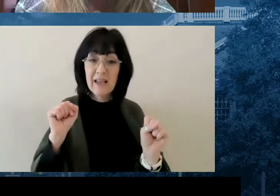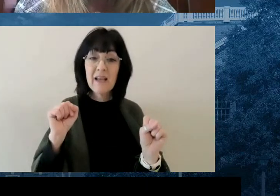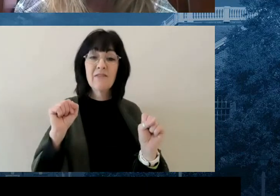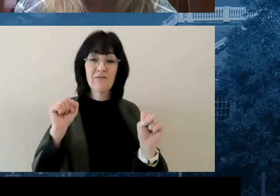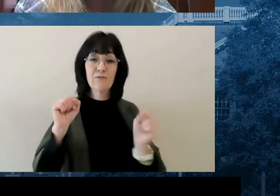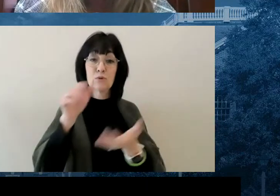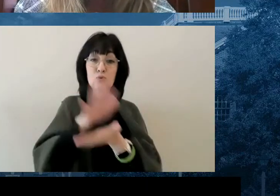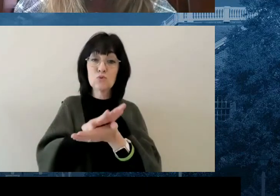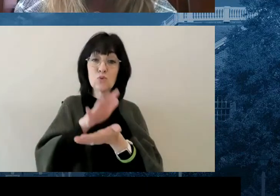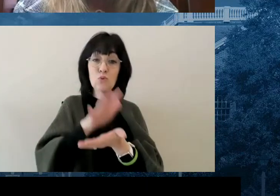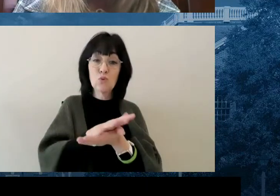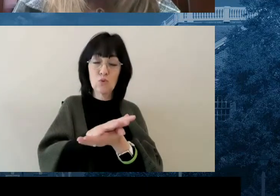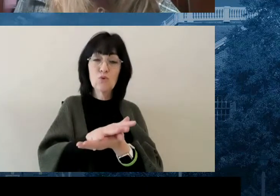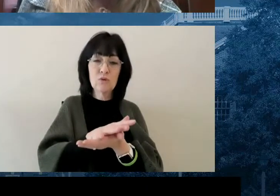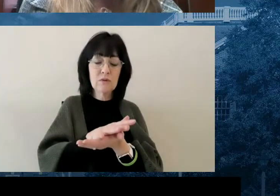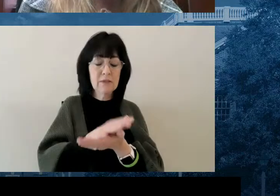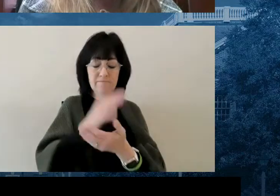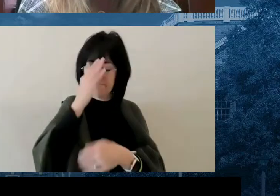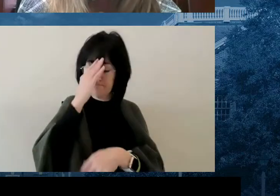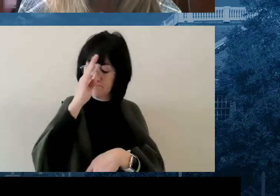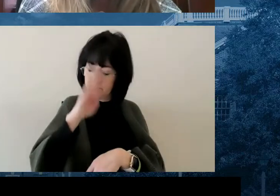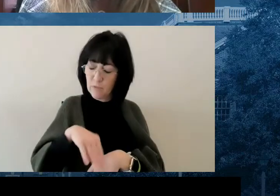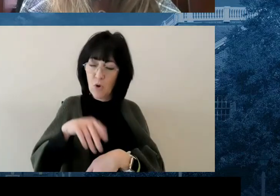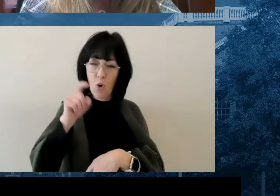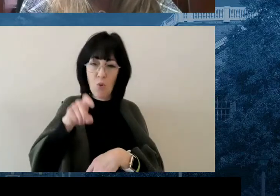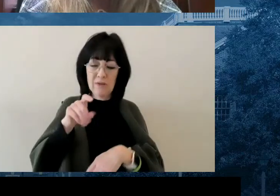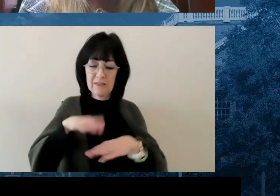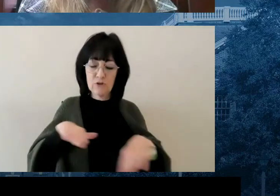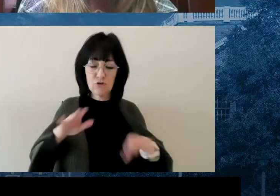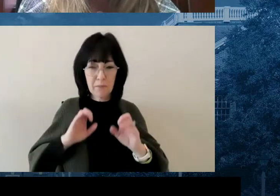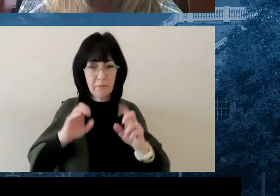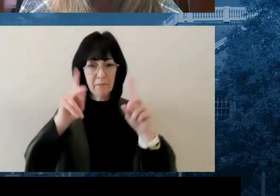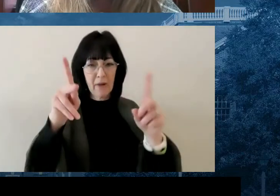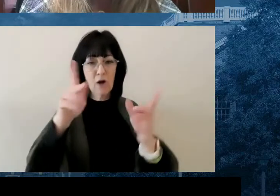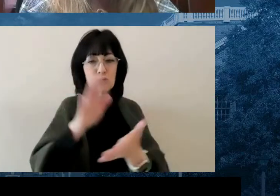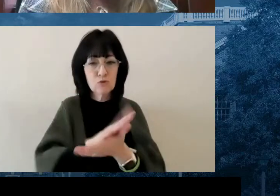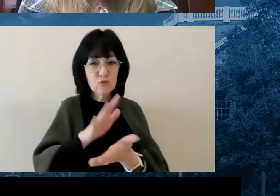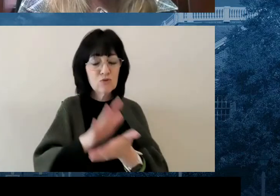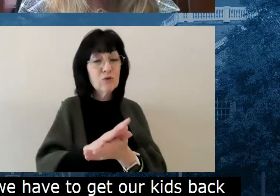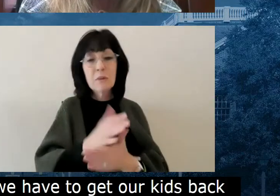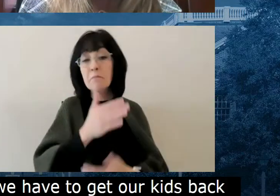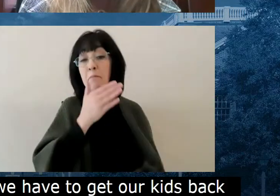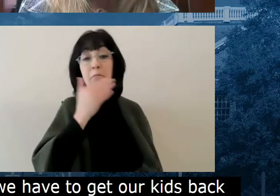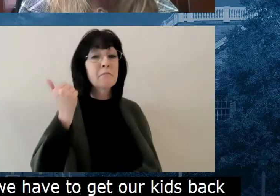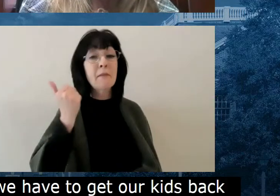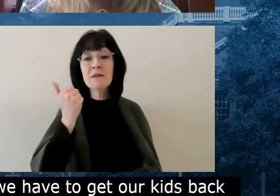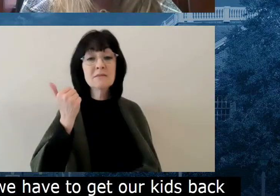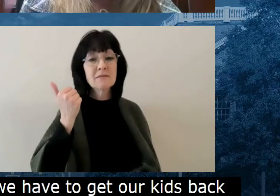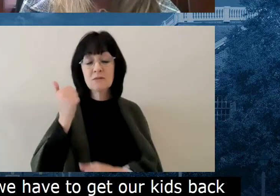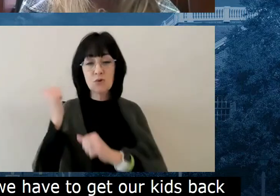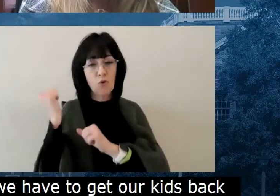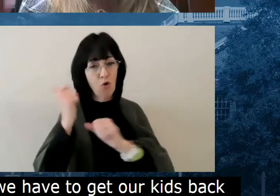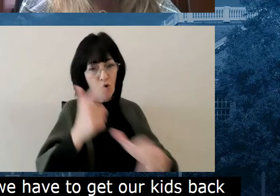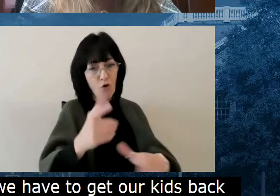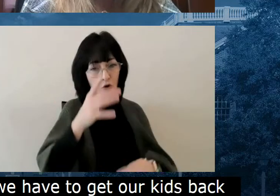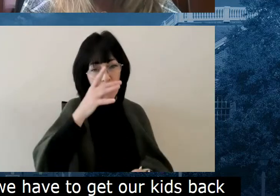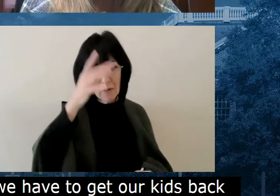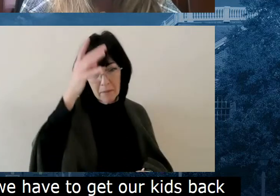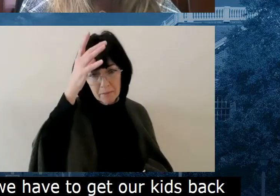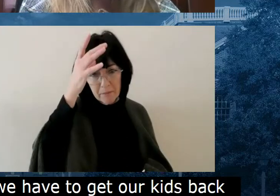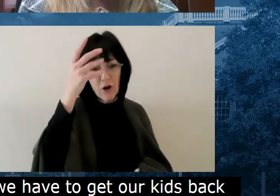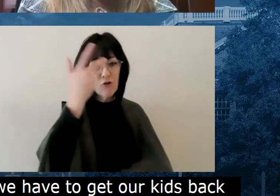kids back there to school is for all parents of kids to get vaccinated. And now that 12 and up is soon going to